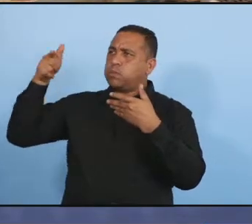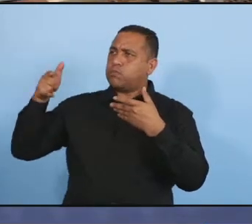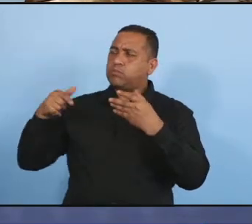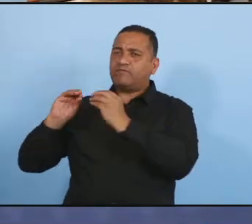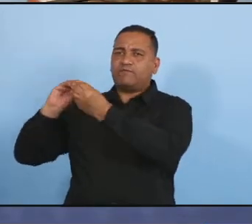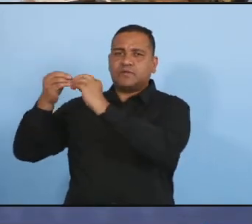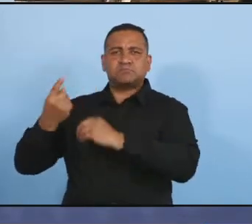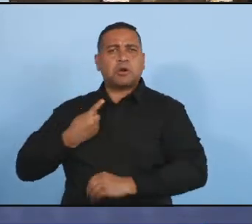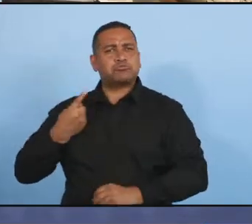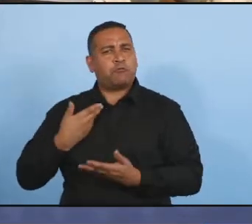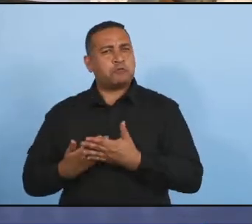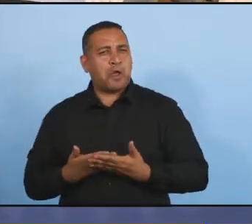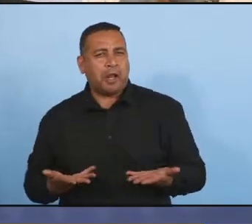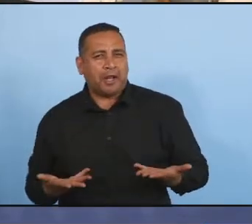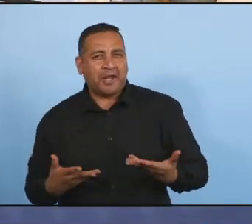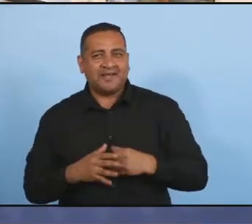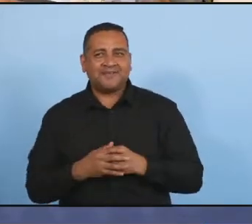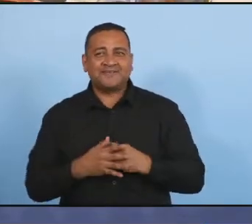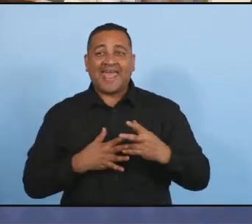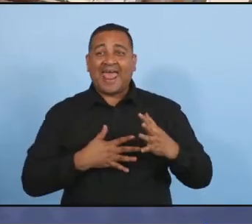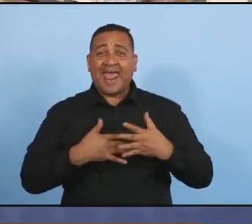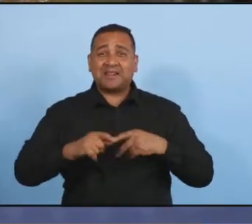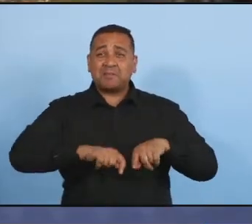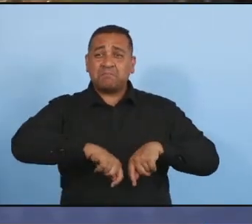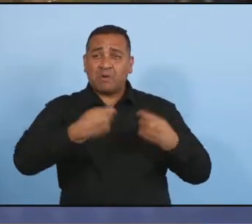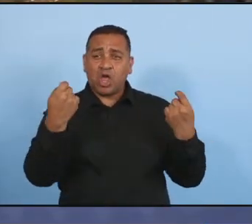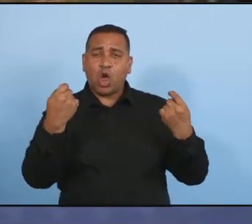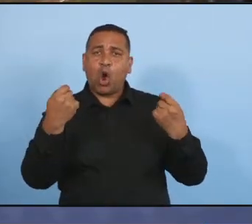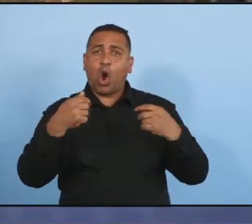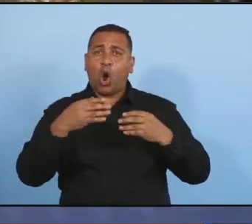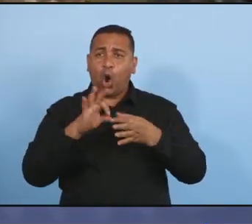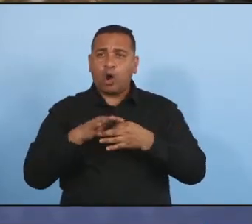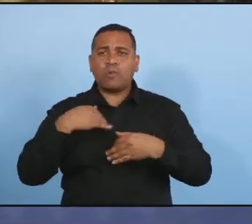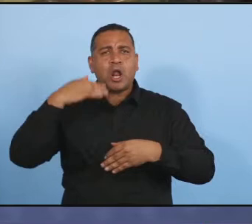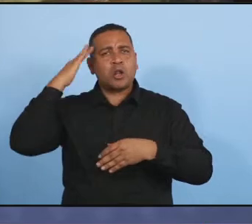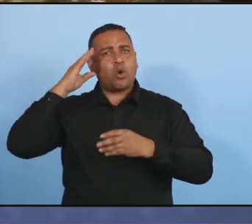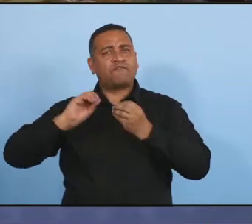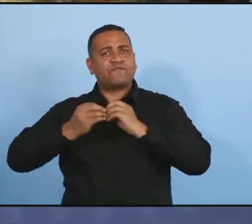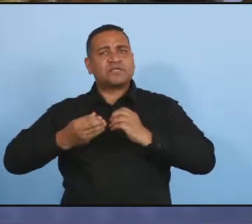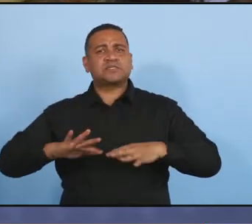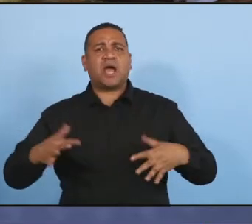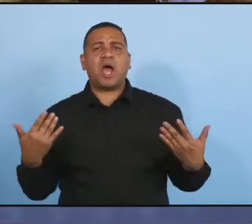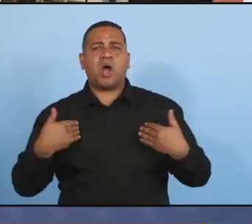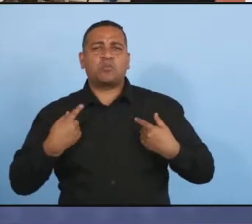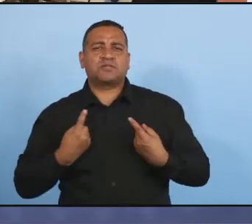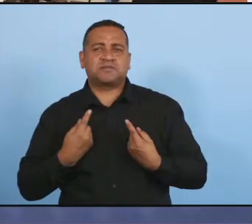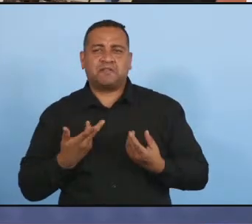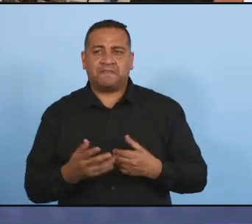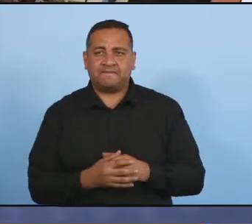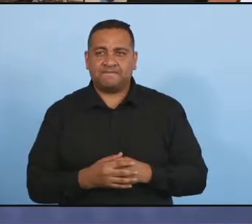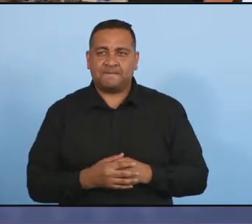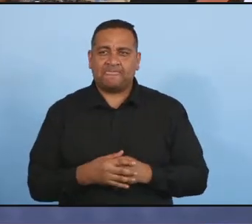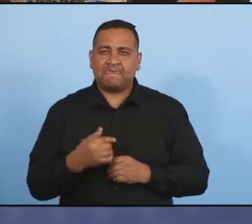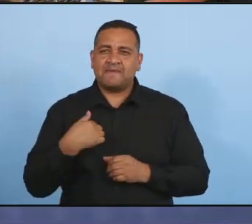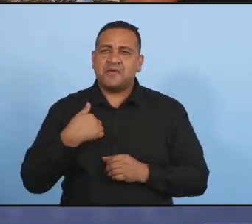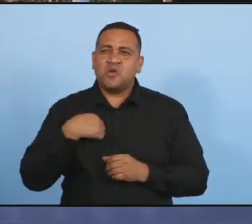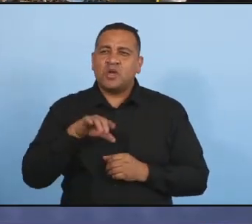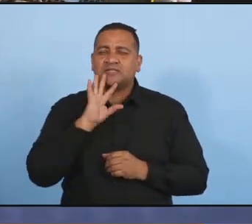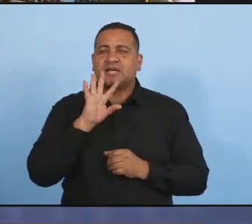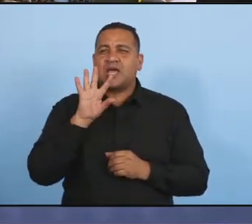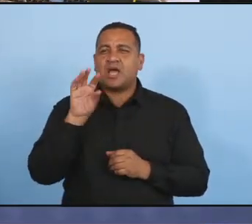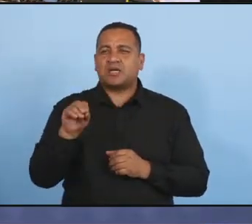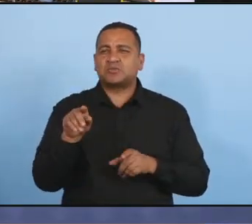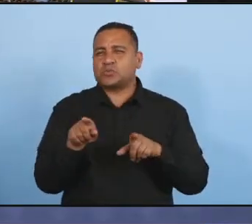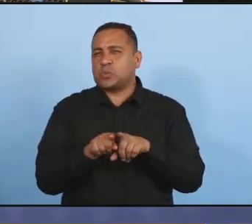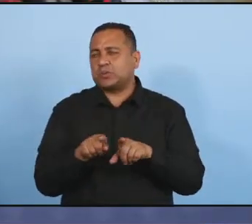the wall and to stick something to it. Oh, wow. Yeah. And I was just going to ask you now, because just listening to you now, so